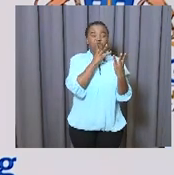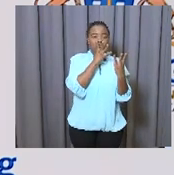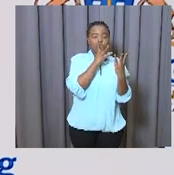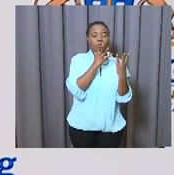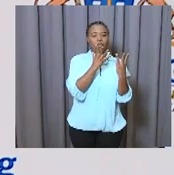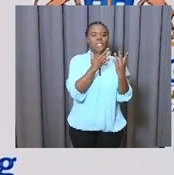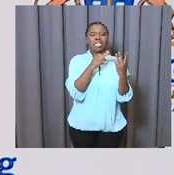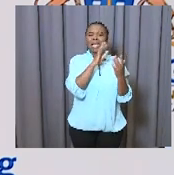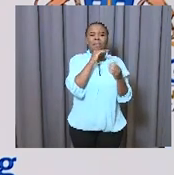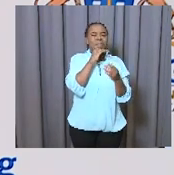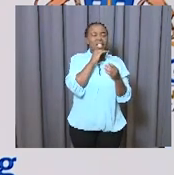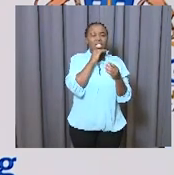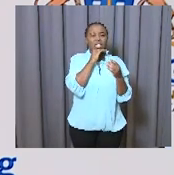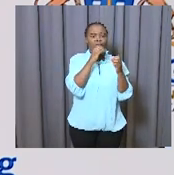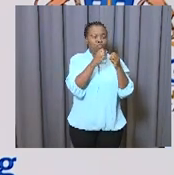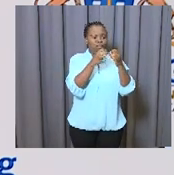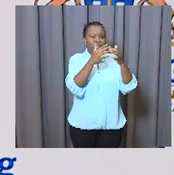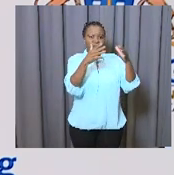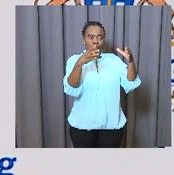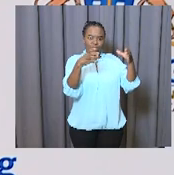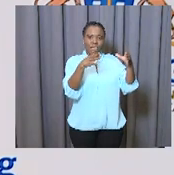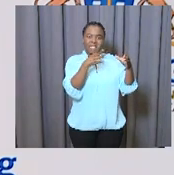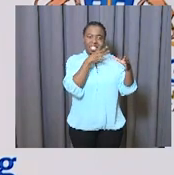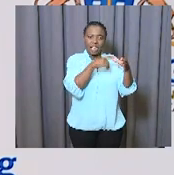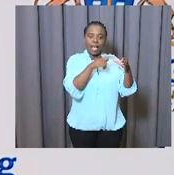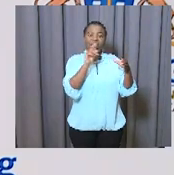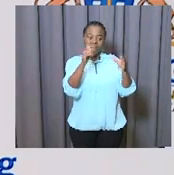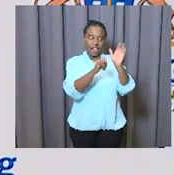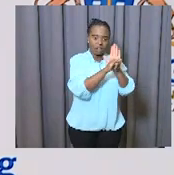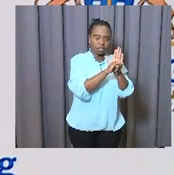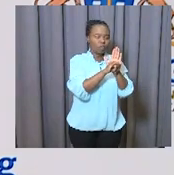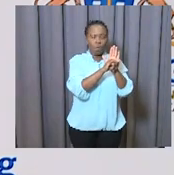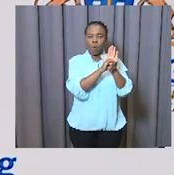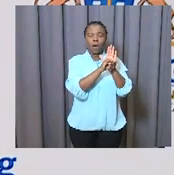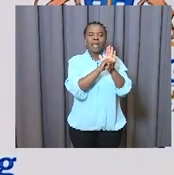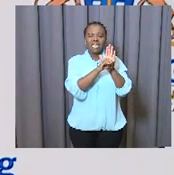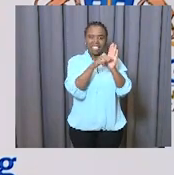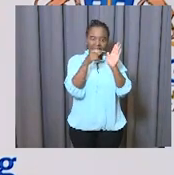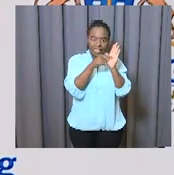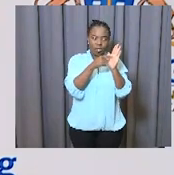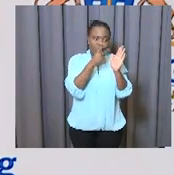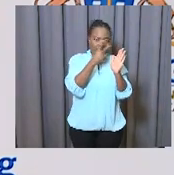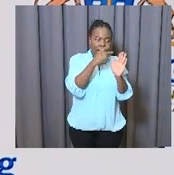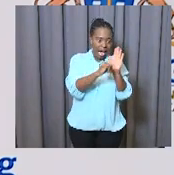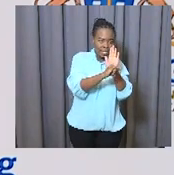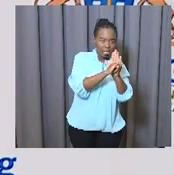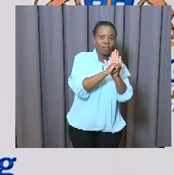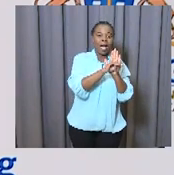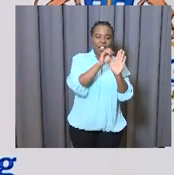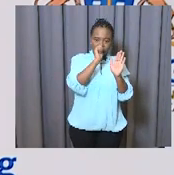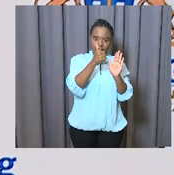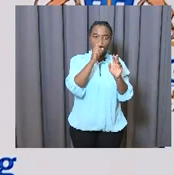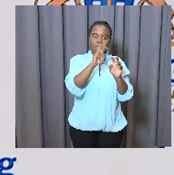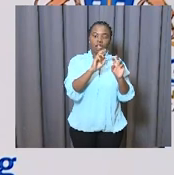be too many before we identify the actual risk that those cases are posing on the rest